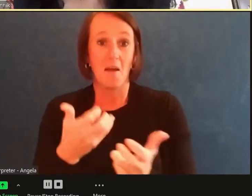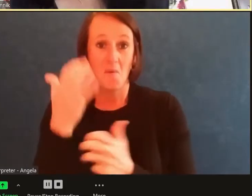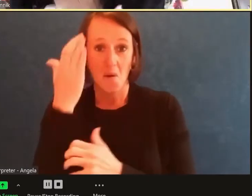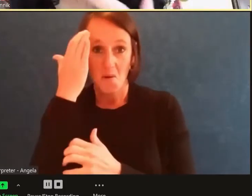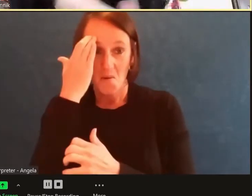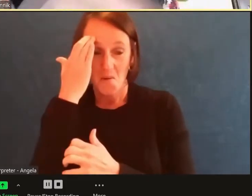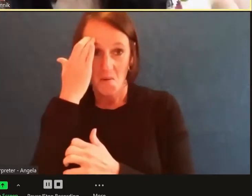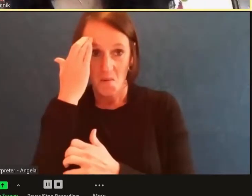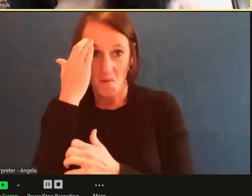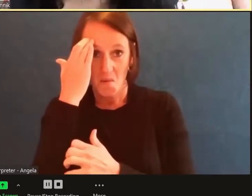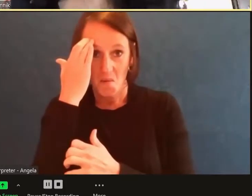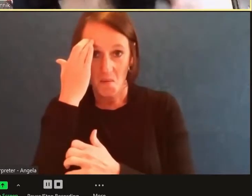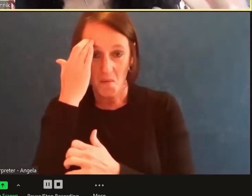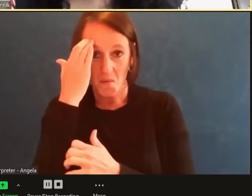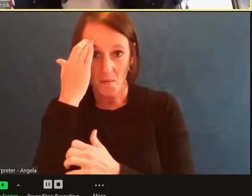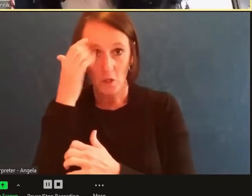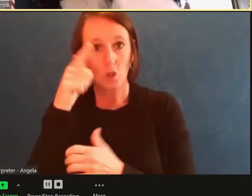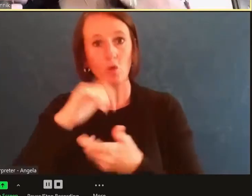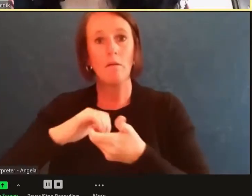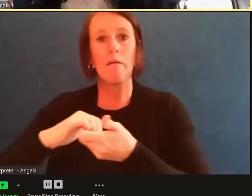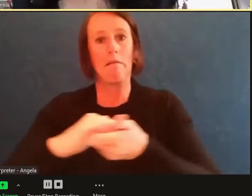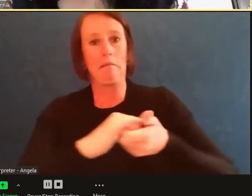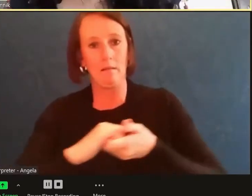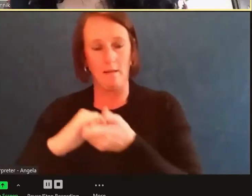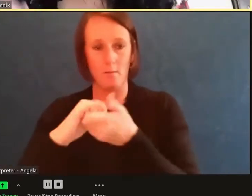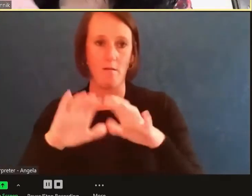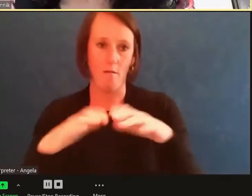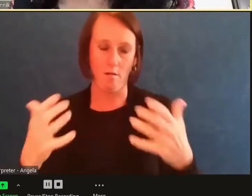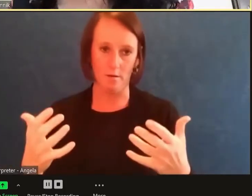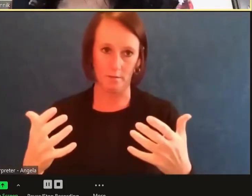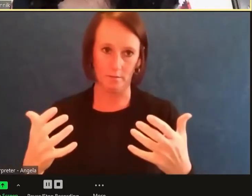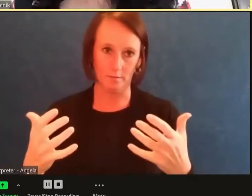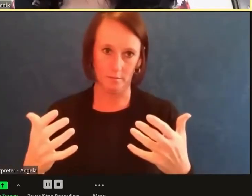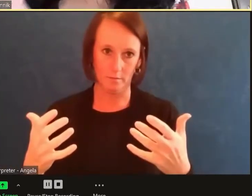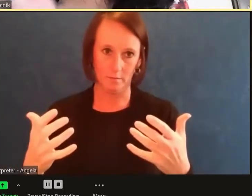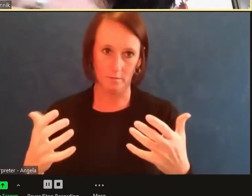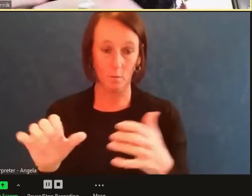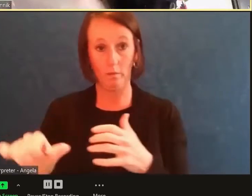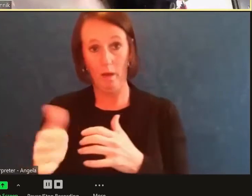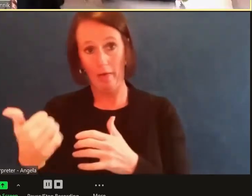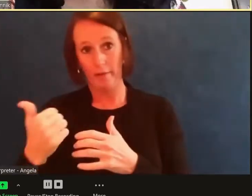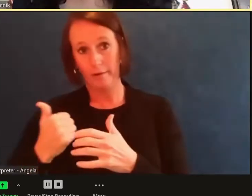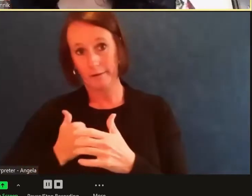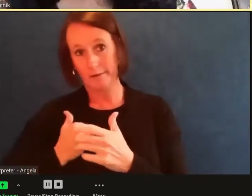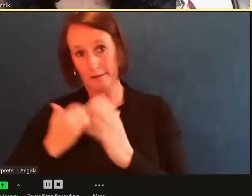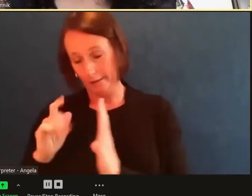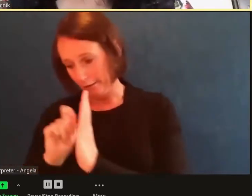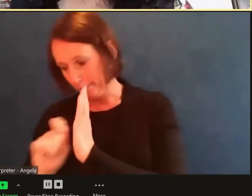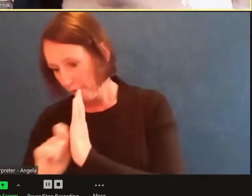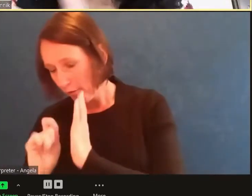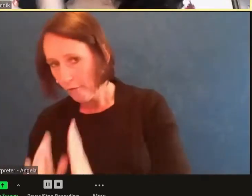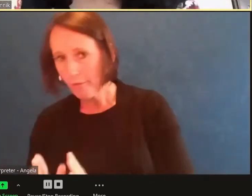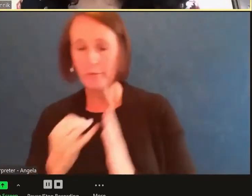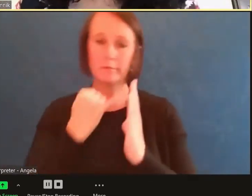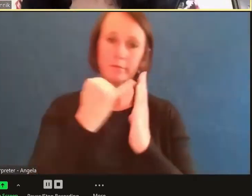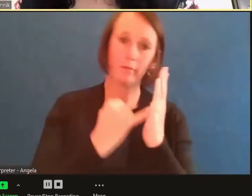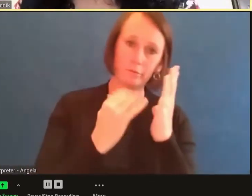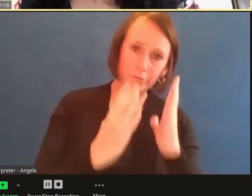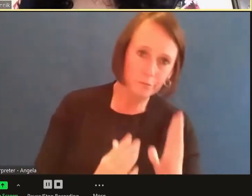are able to, you collaborate a lot. You collaborate a lot with other Canadian authors. You collaborate a lot with obviously people